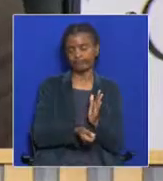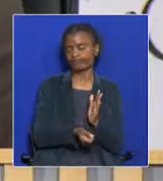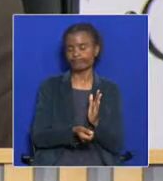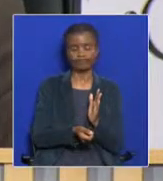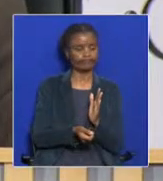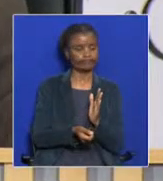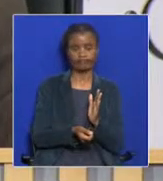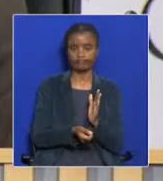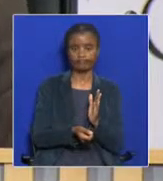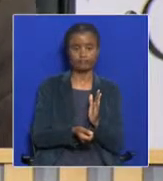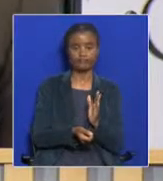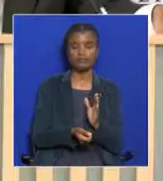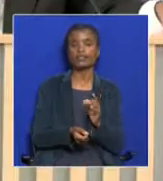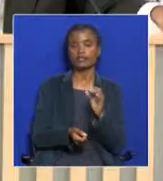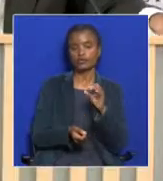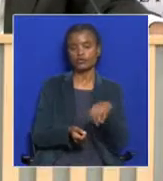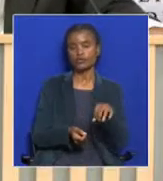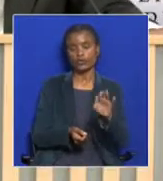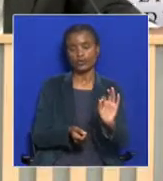Thank you, Commissioner.